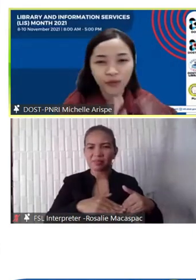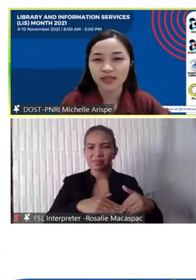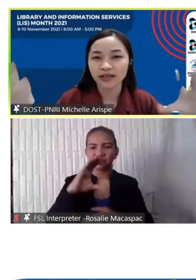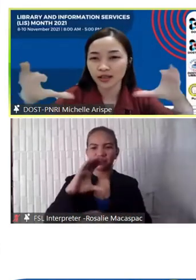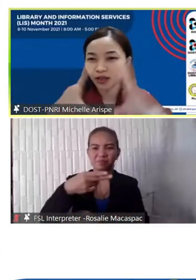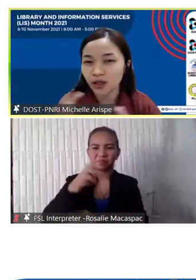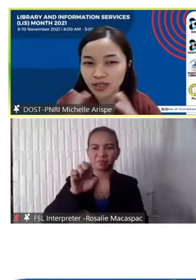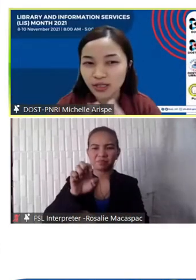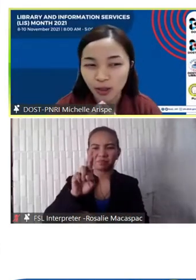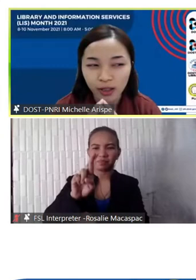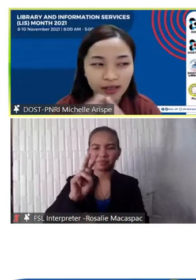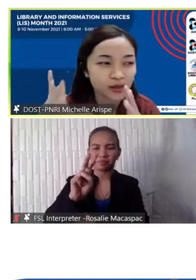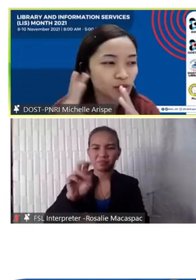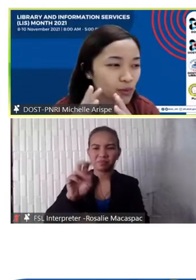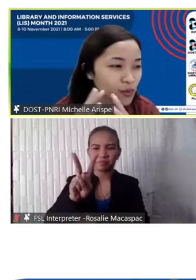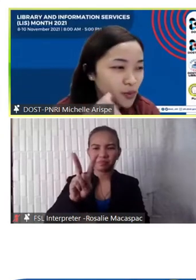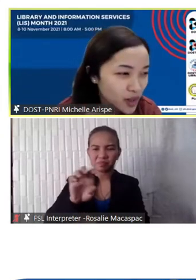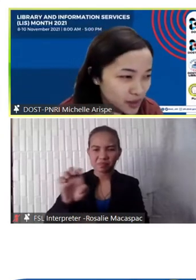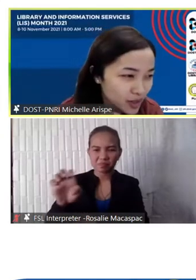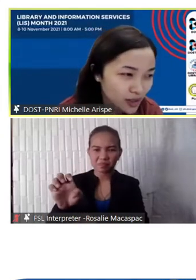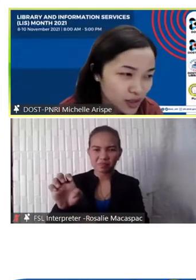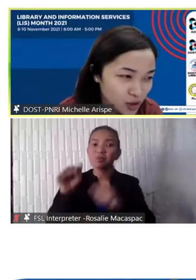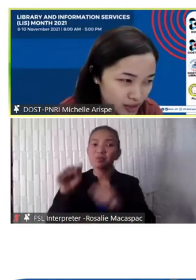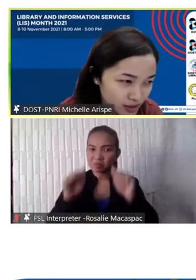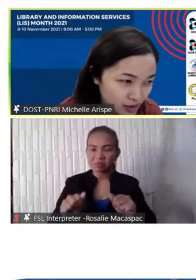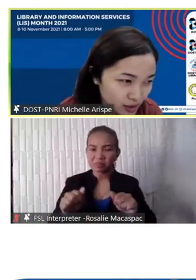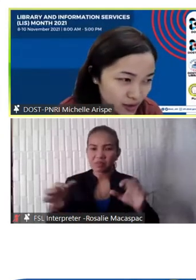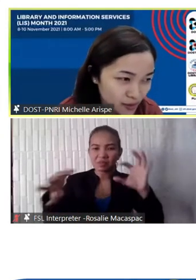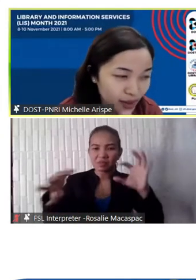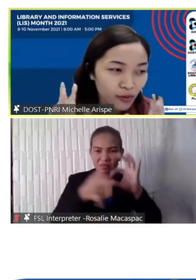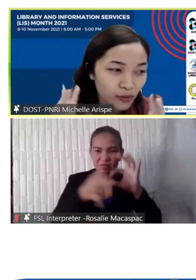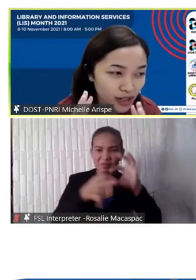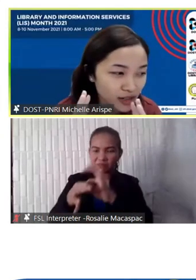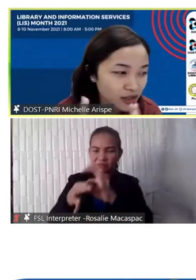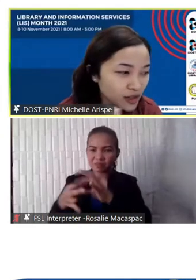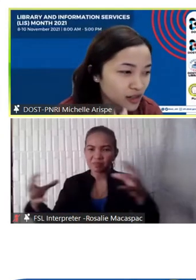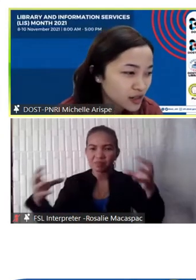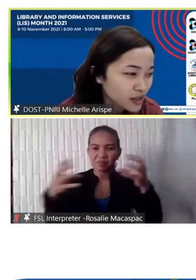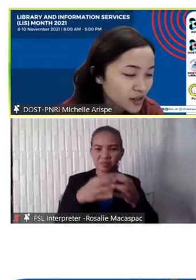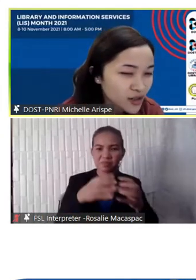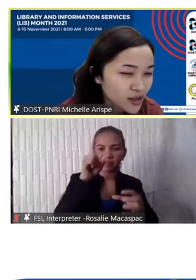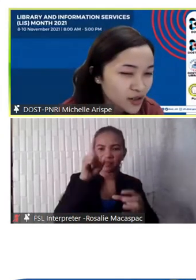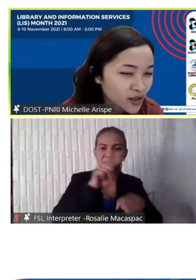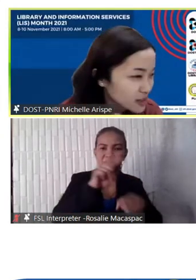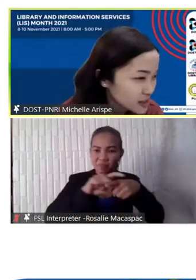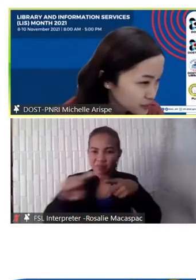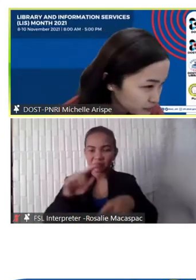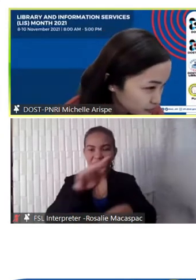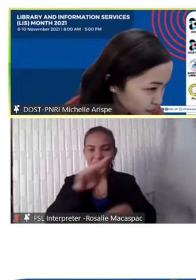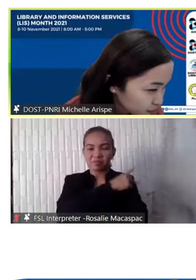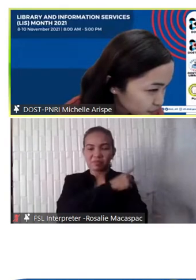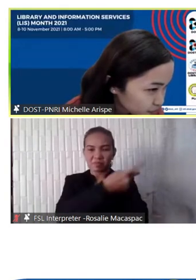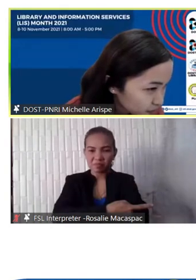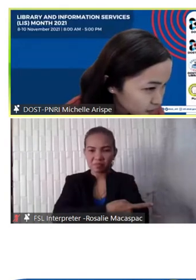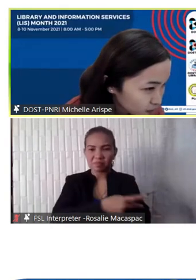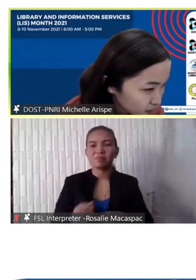Medyo parang pwede nating i-cluster into one. May electricity, power. Okay.